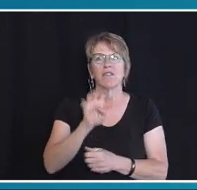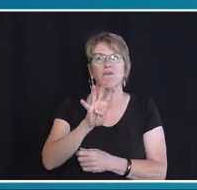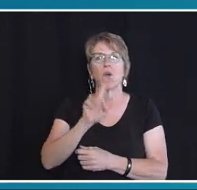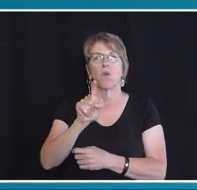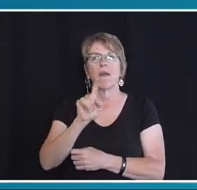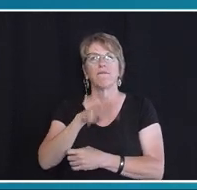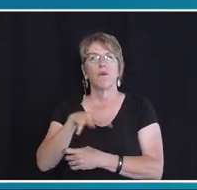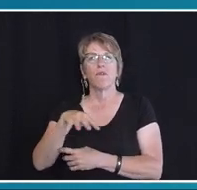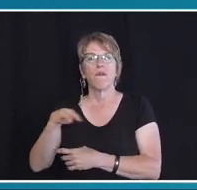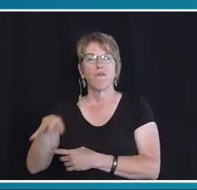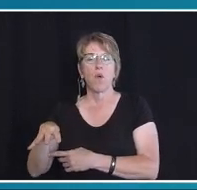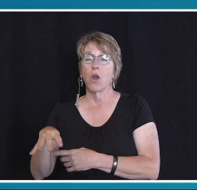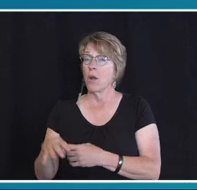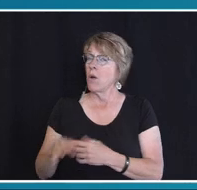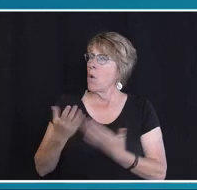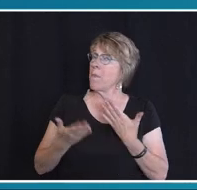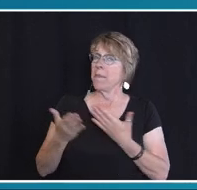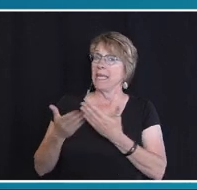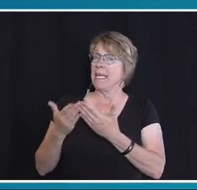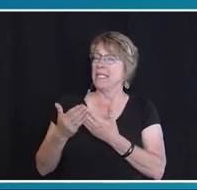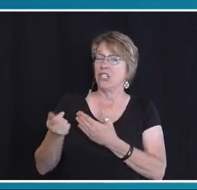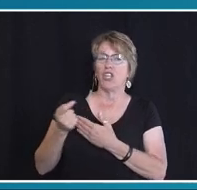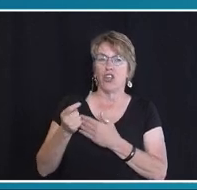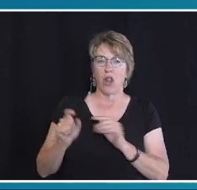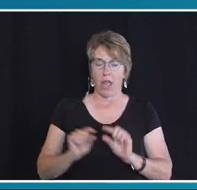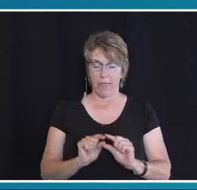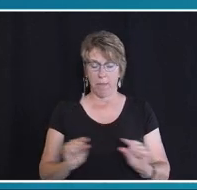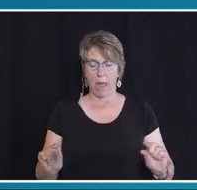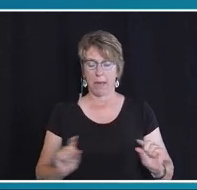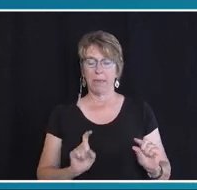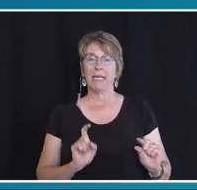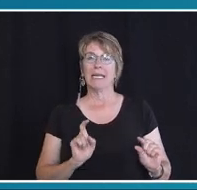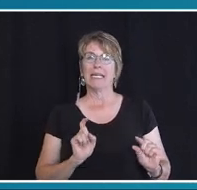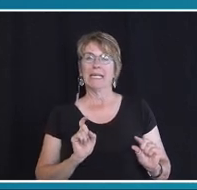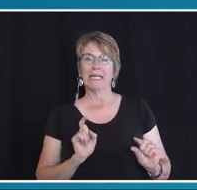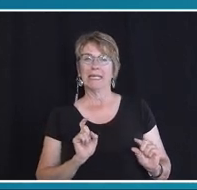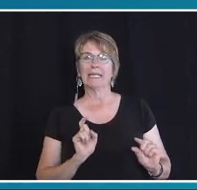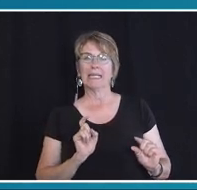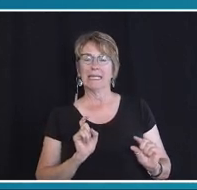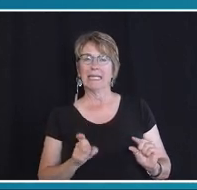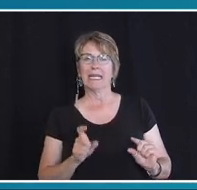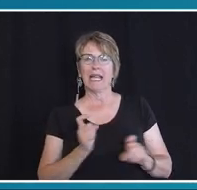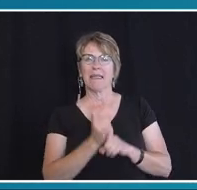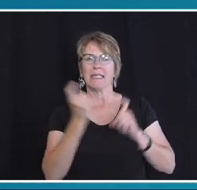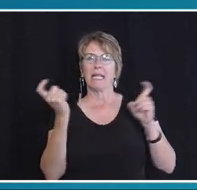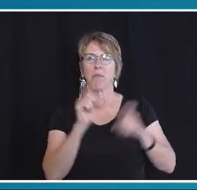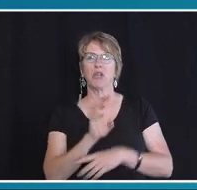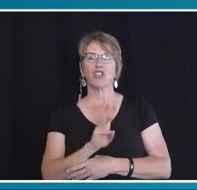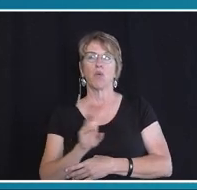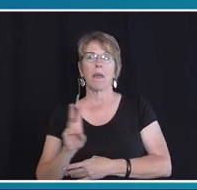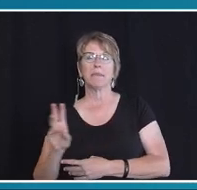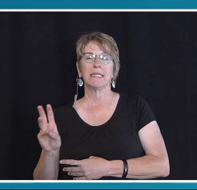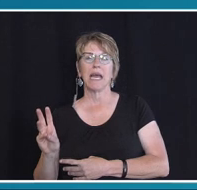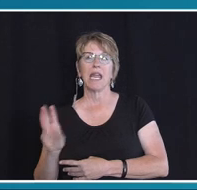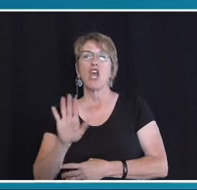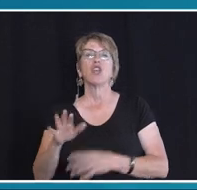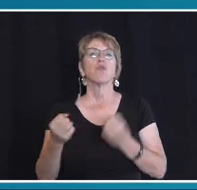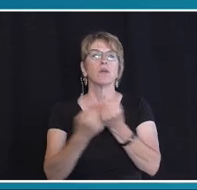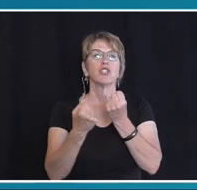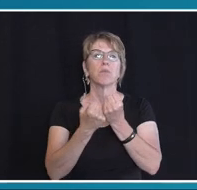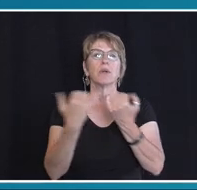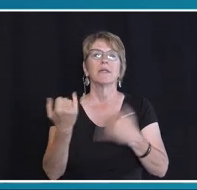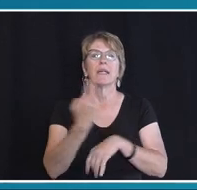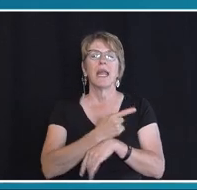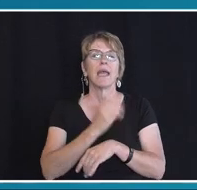41444, or even easier, click on the donate button located on the Celebration of Courage event website. Your support today will make